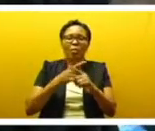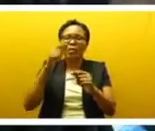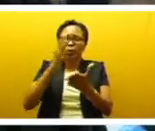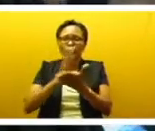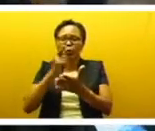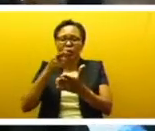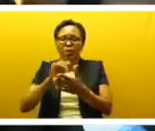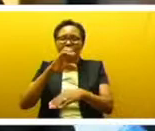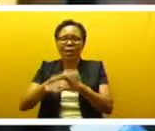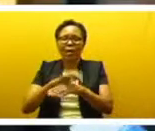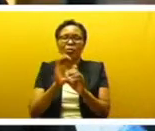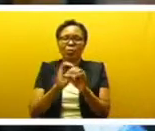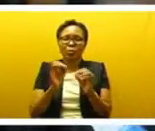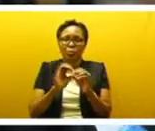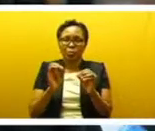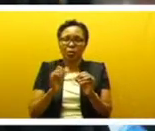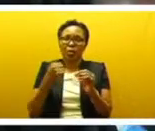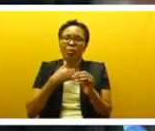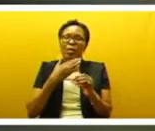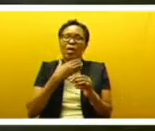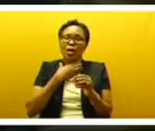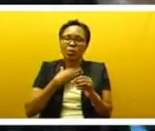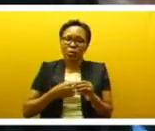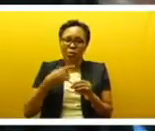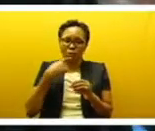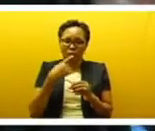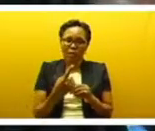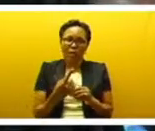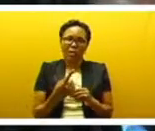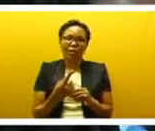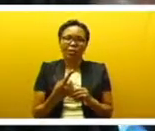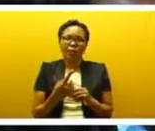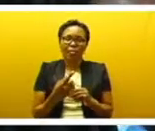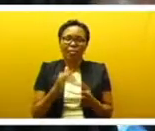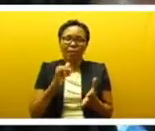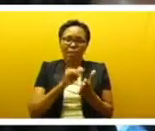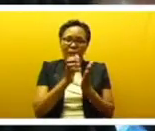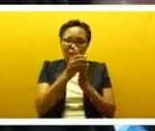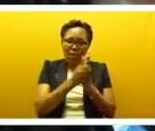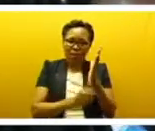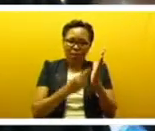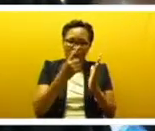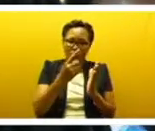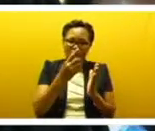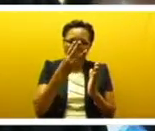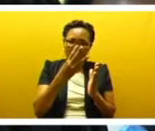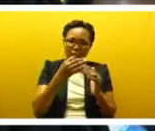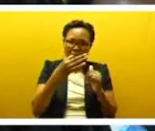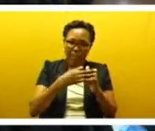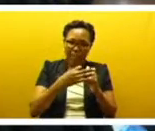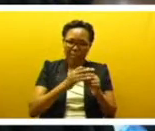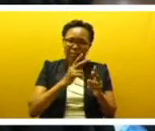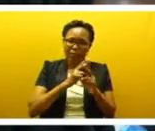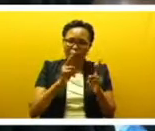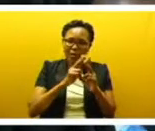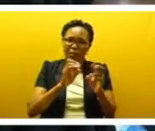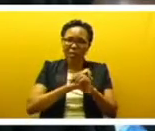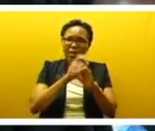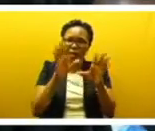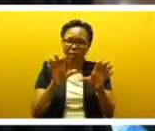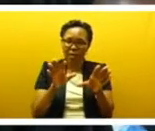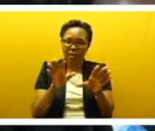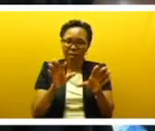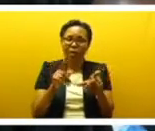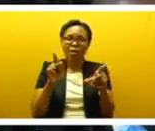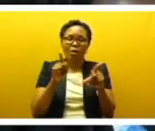I wish to submit, Your Ladyship, my lords, that Article 138 is very clear, and